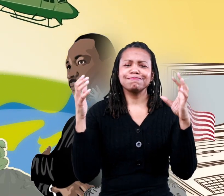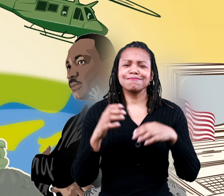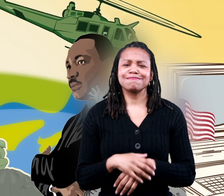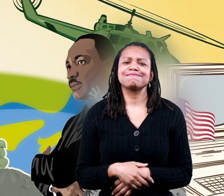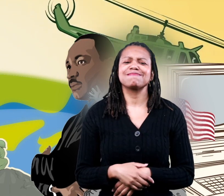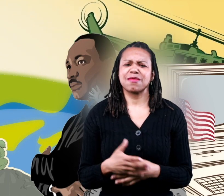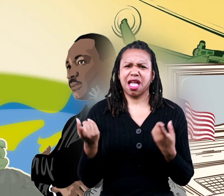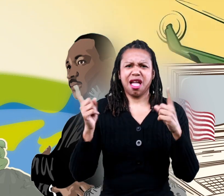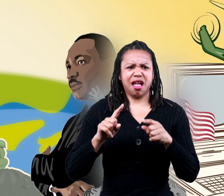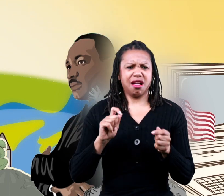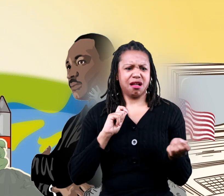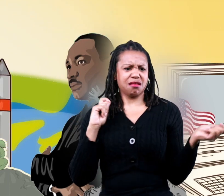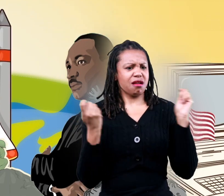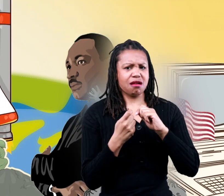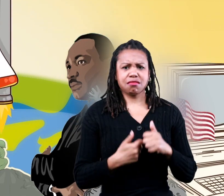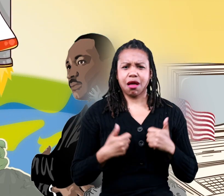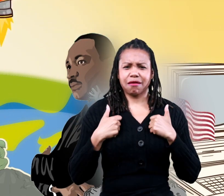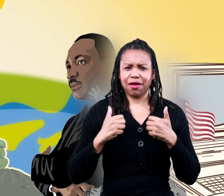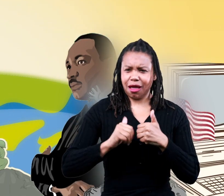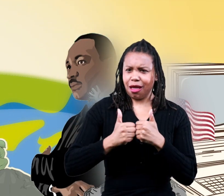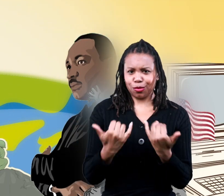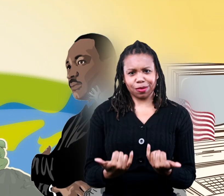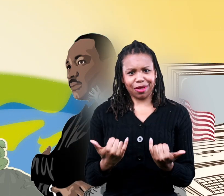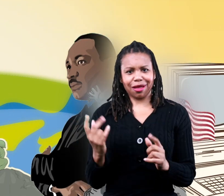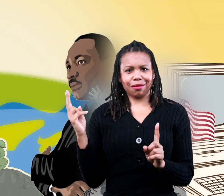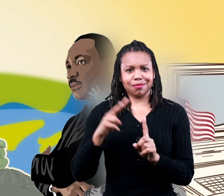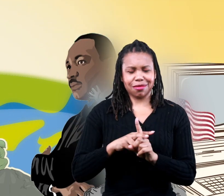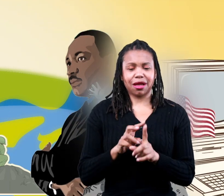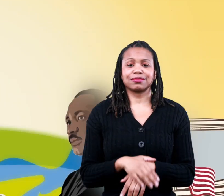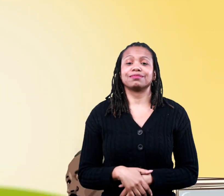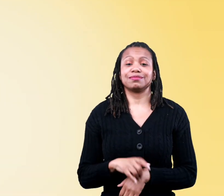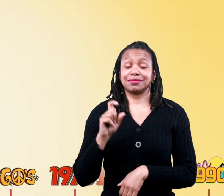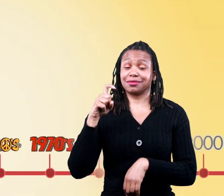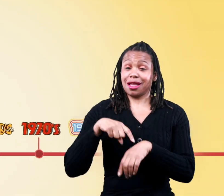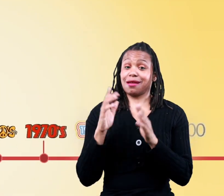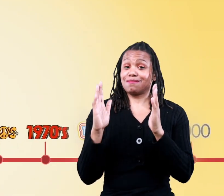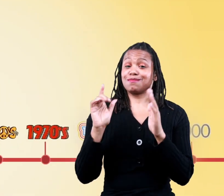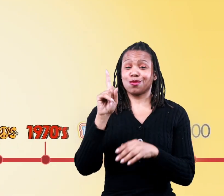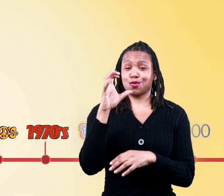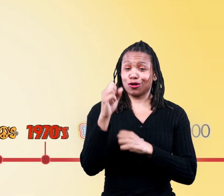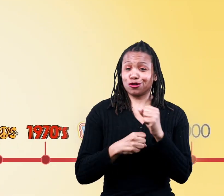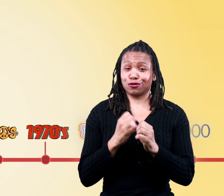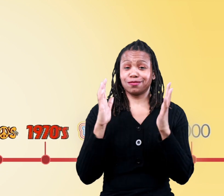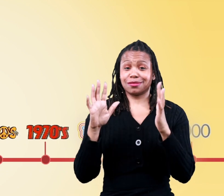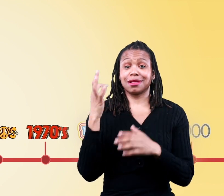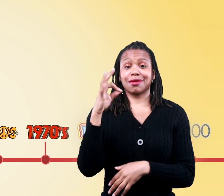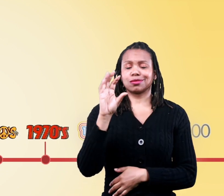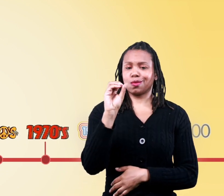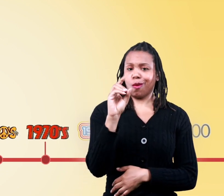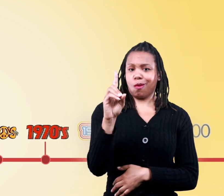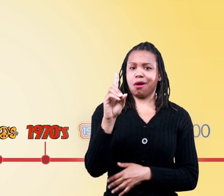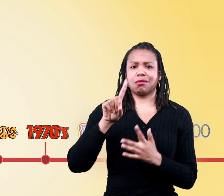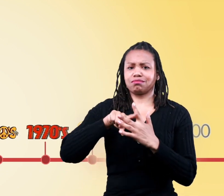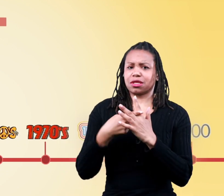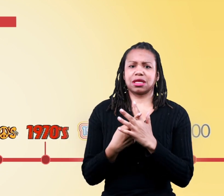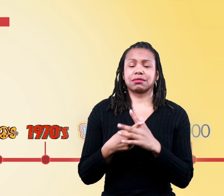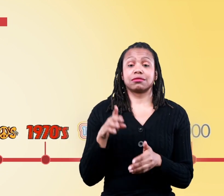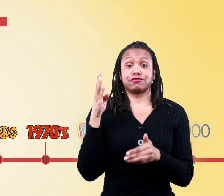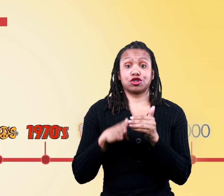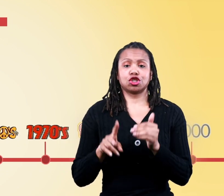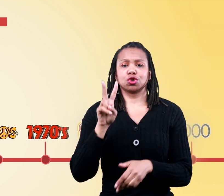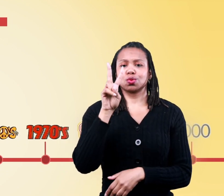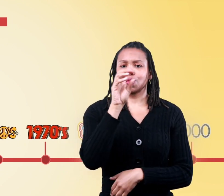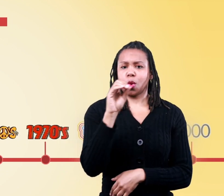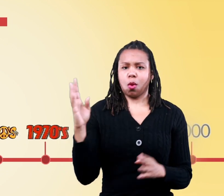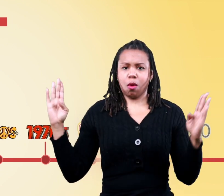time and think about how they shape our lives today. The 20th century began in